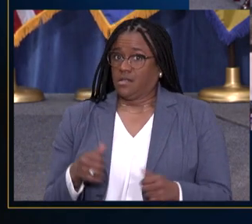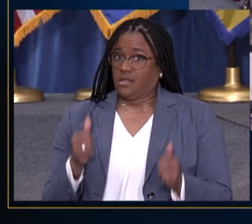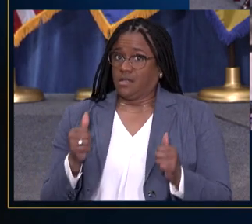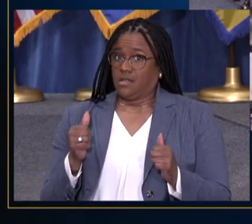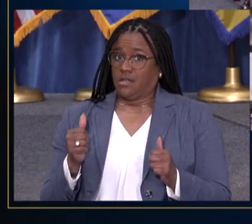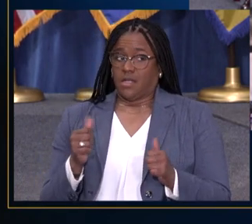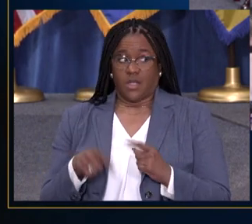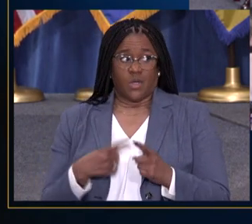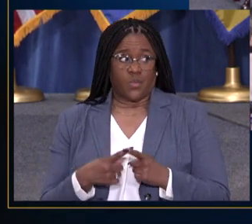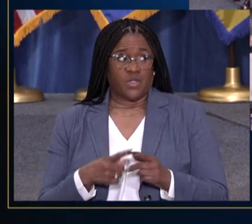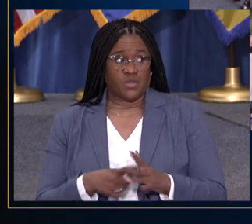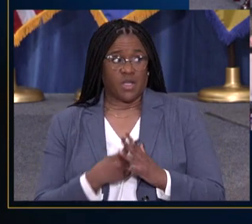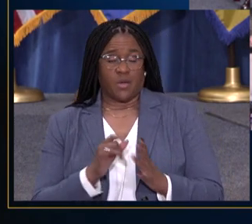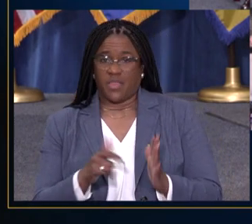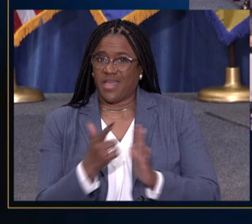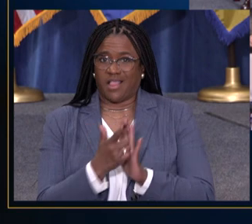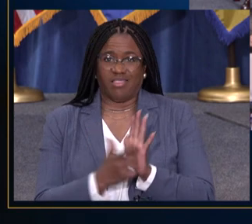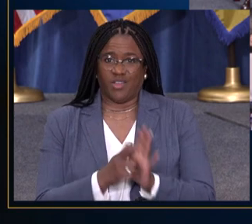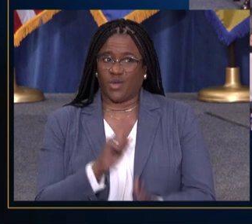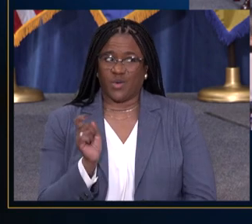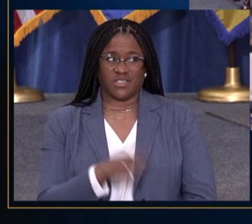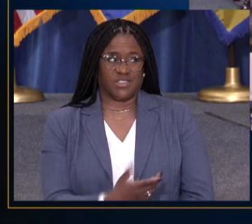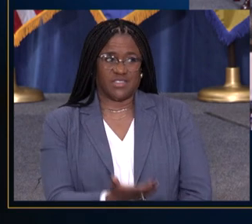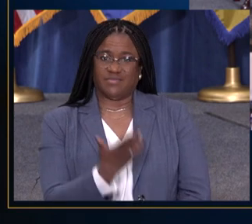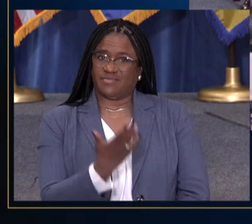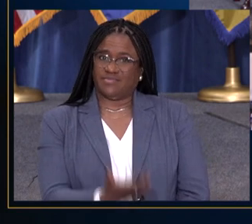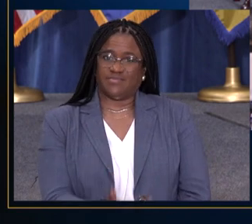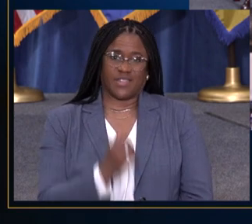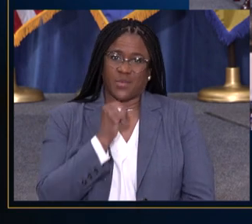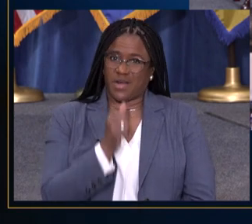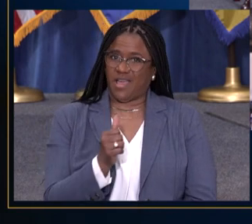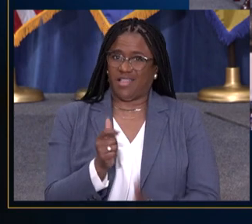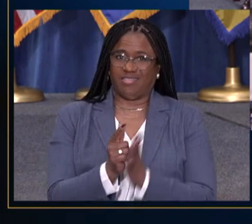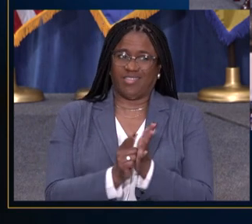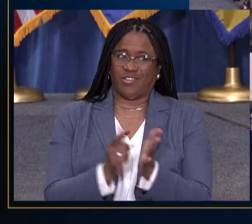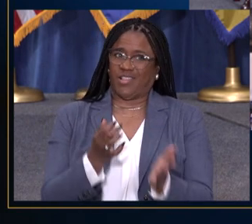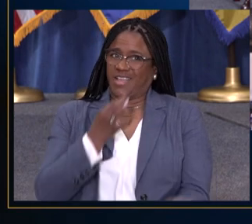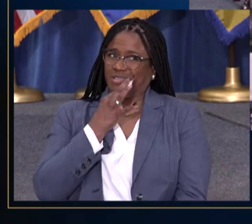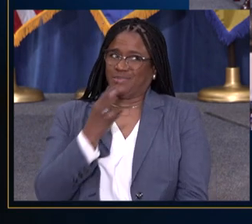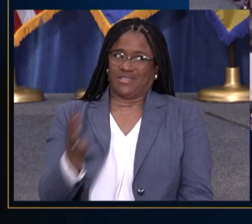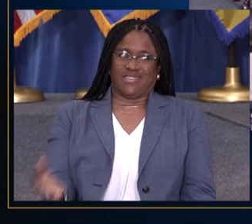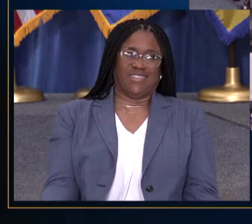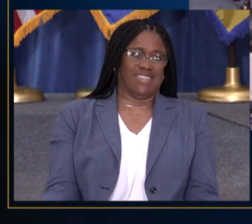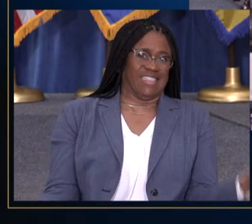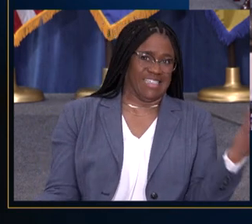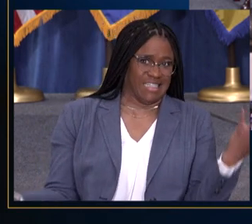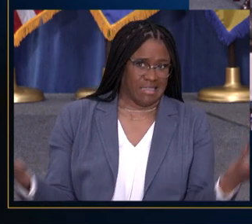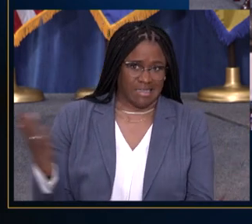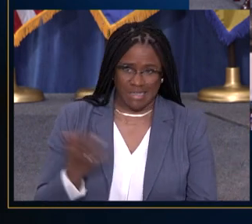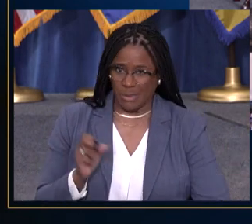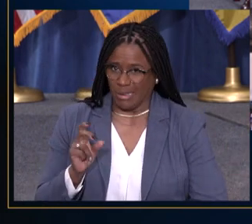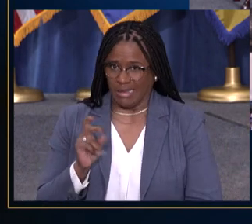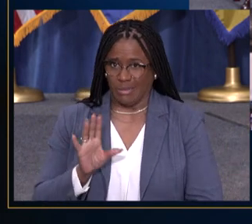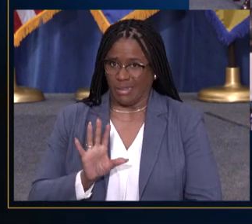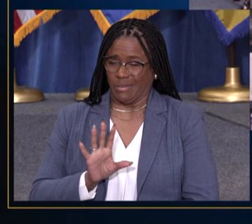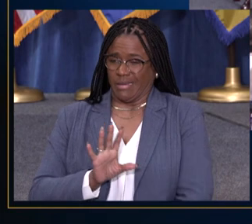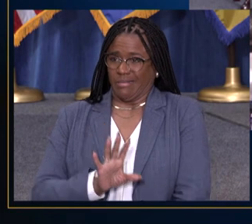Why don't you start with, I have a legal question. Yeah, we're not legal. We're not legal experts. I'm like, it's not our pathway. Kooky.